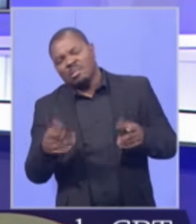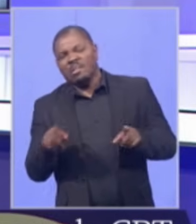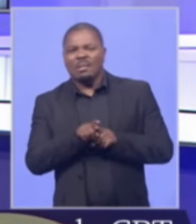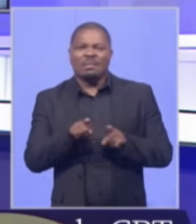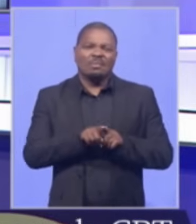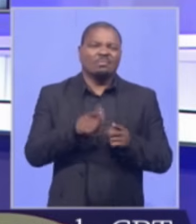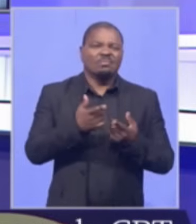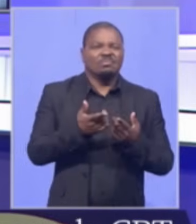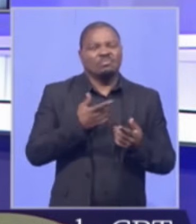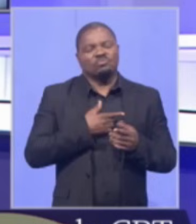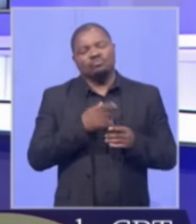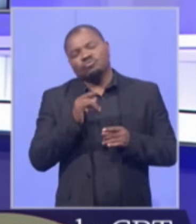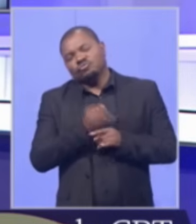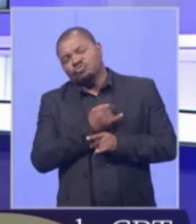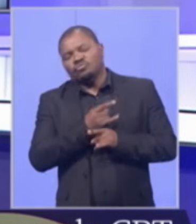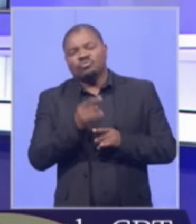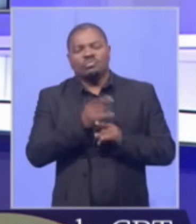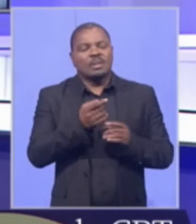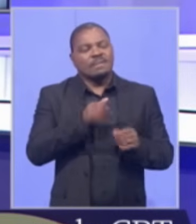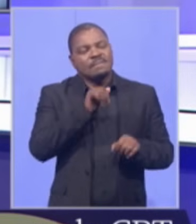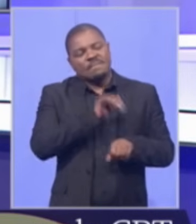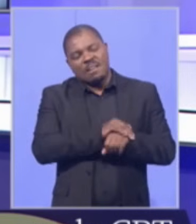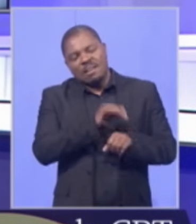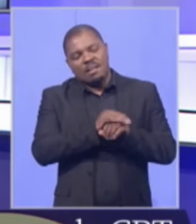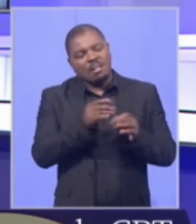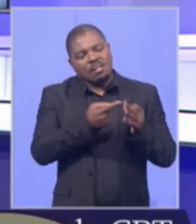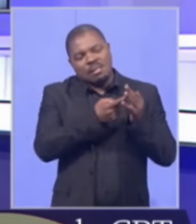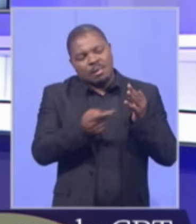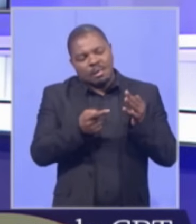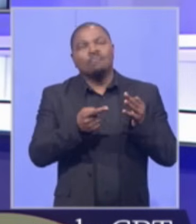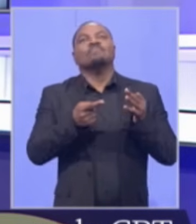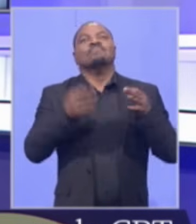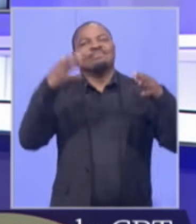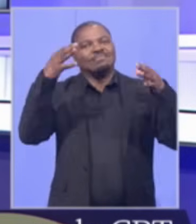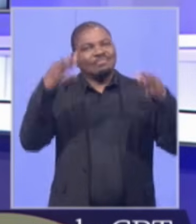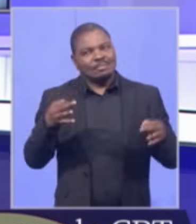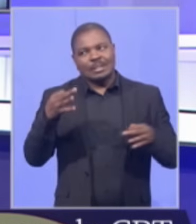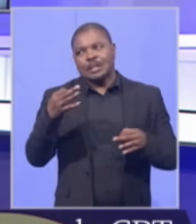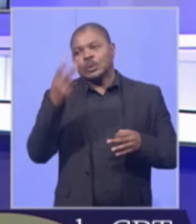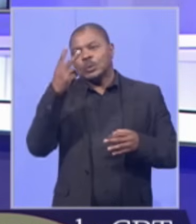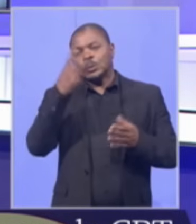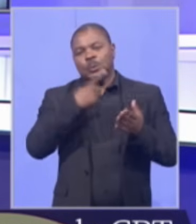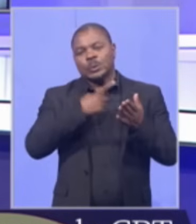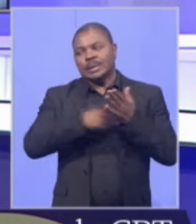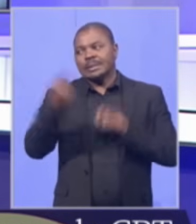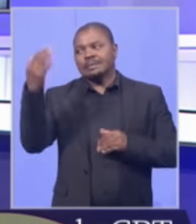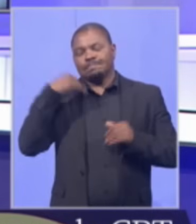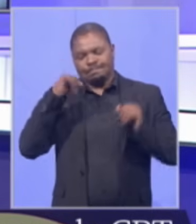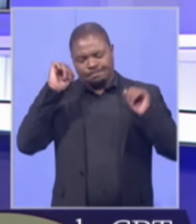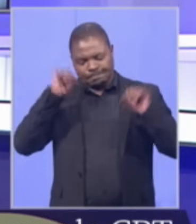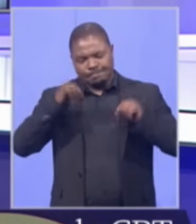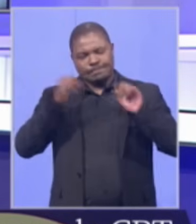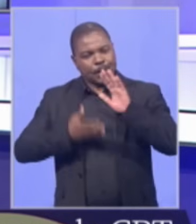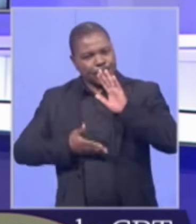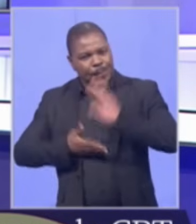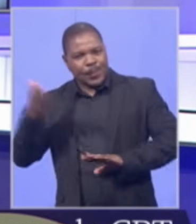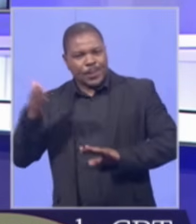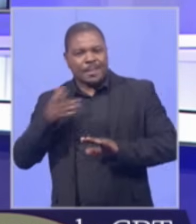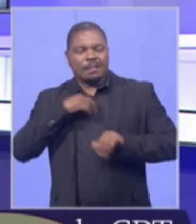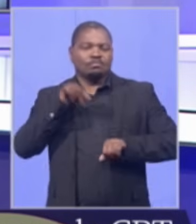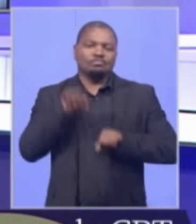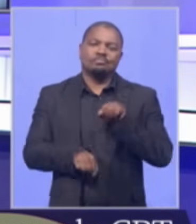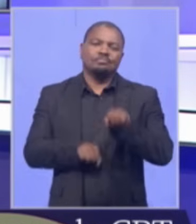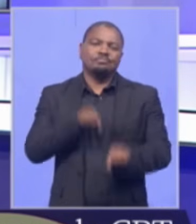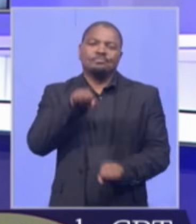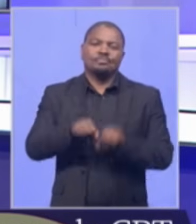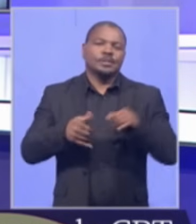ka magareng ga bagwera ebile nnete dibekeng tše pedi tša go feta bjalo ka karolo ya leeto la bona la dipaesekele